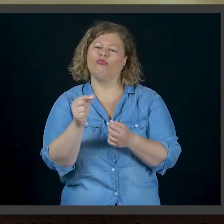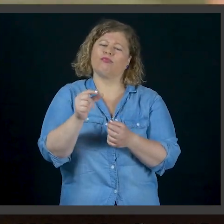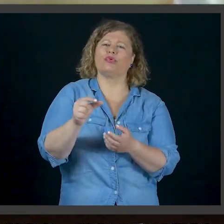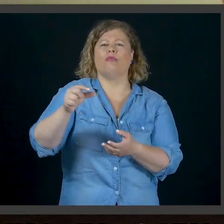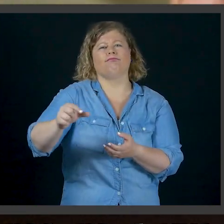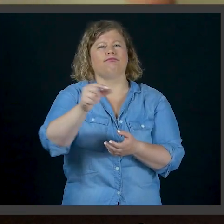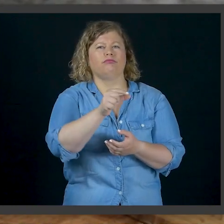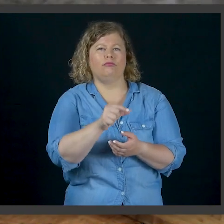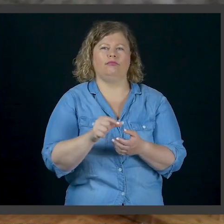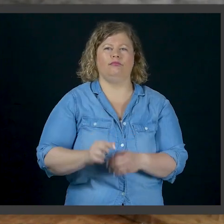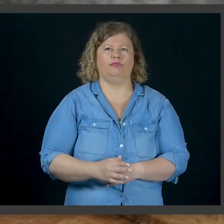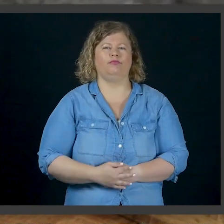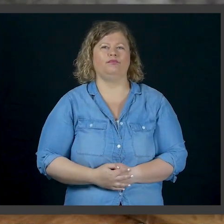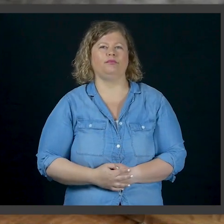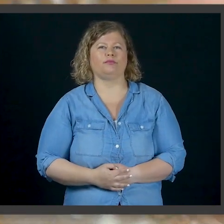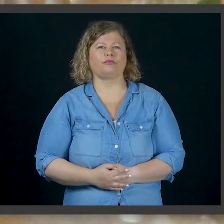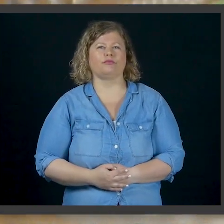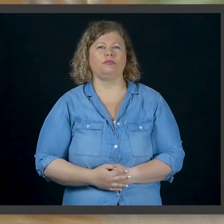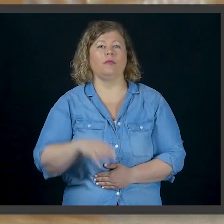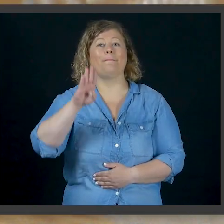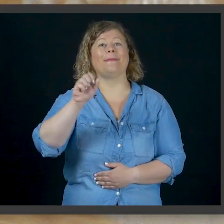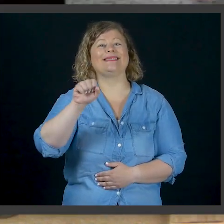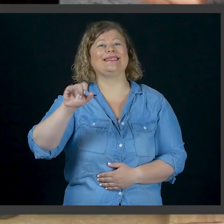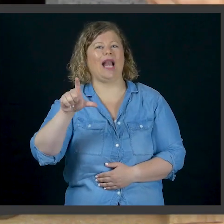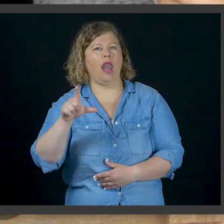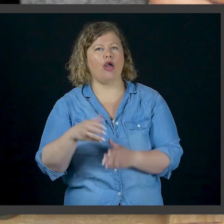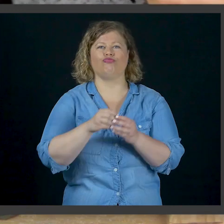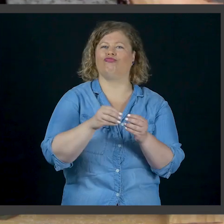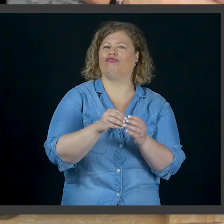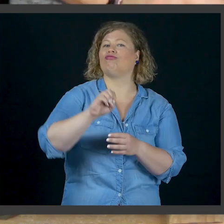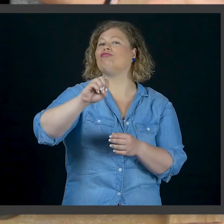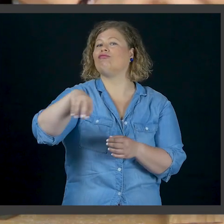like to leave a few pieces larger. Add some basil.